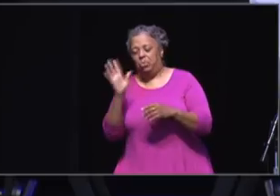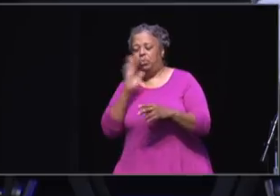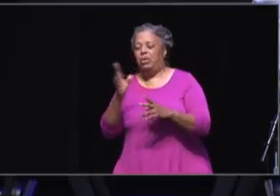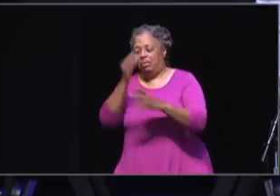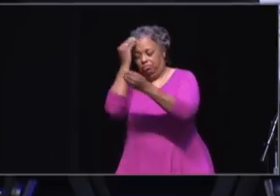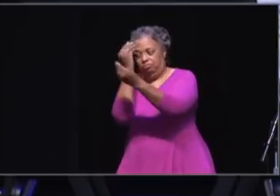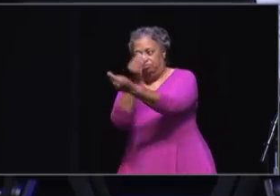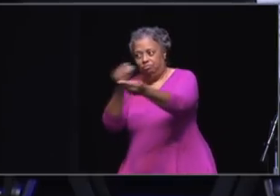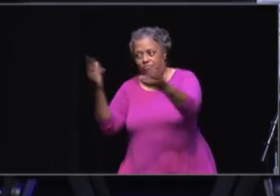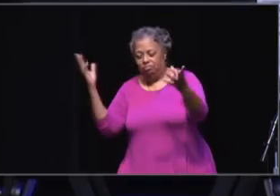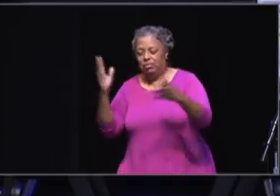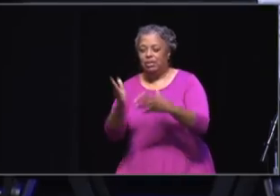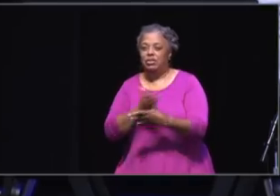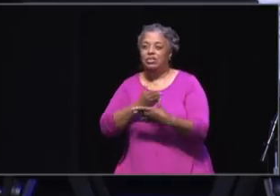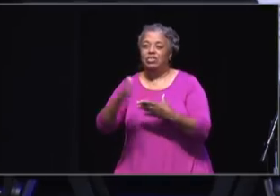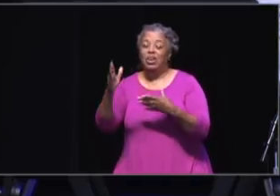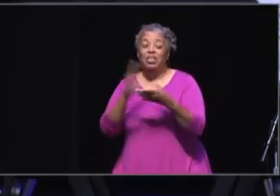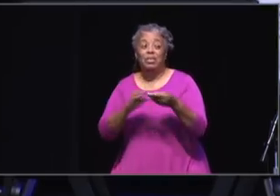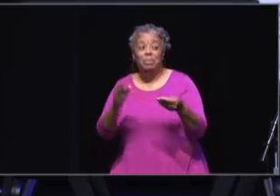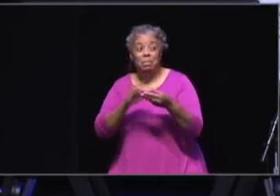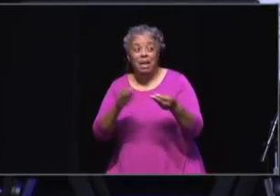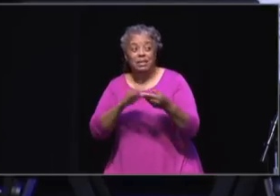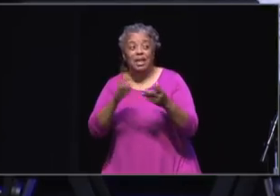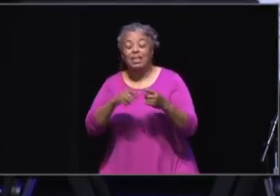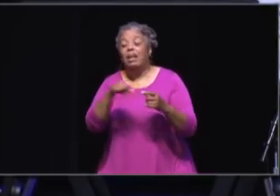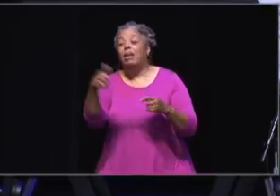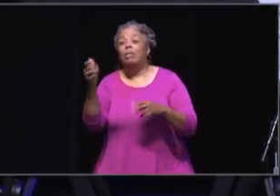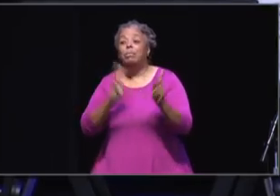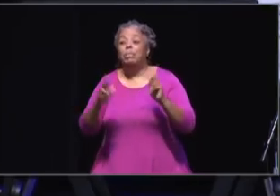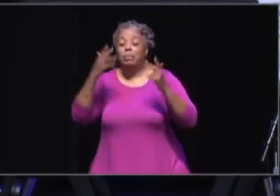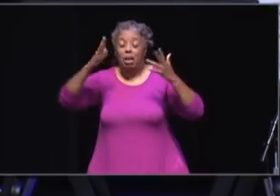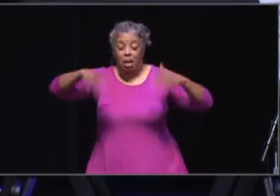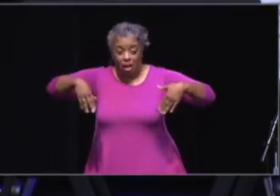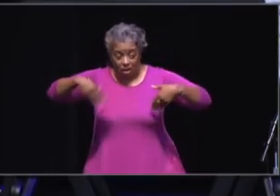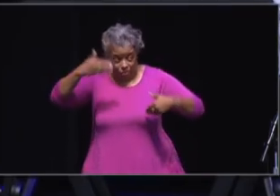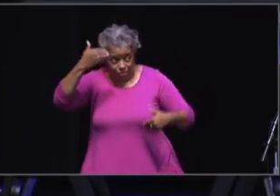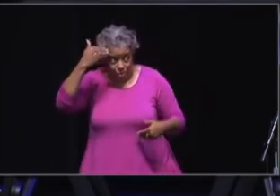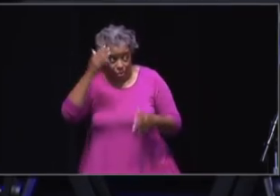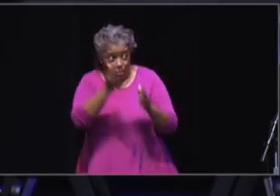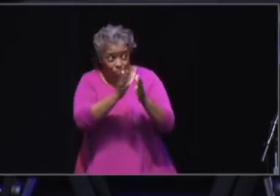message and then they'll all know. So,